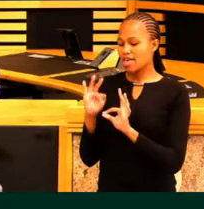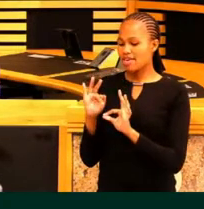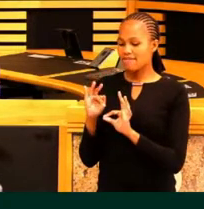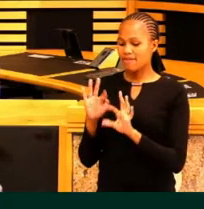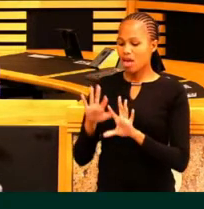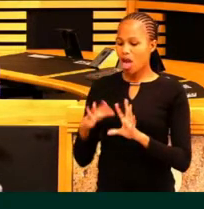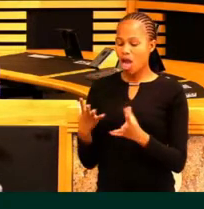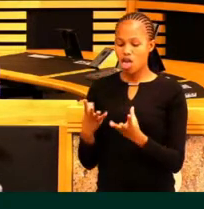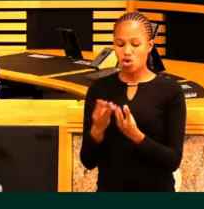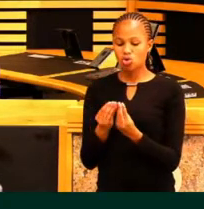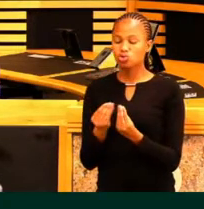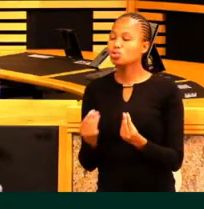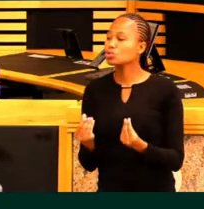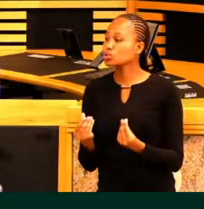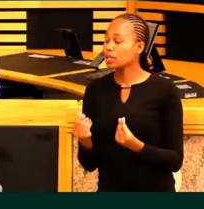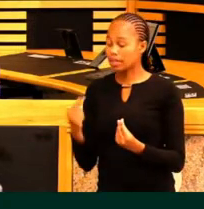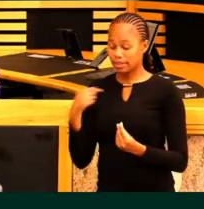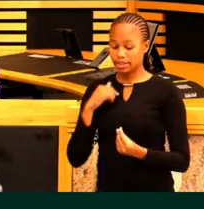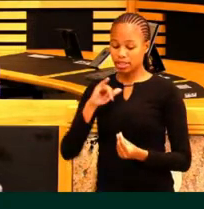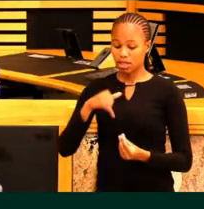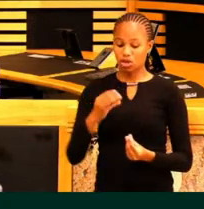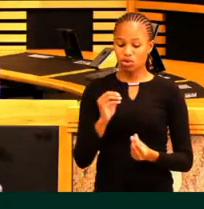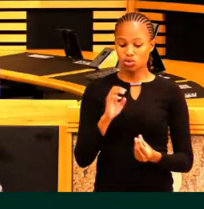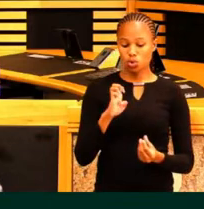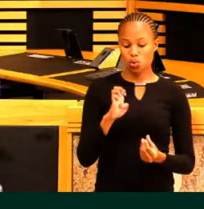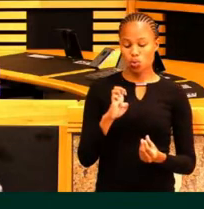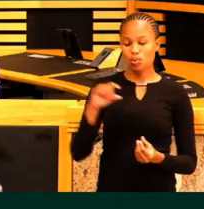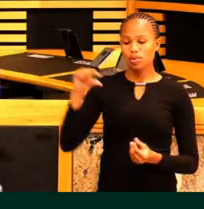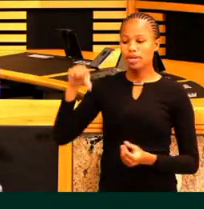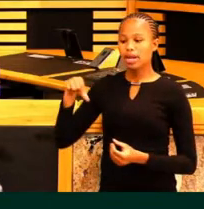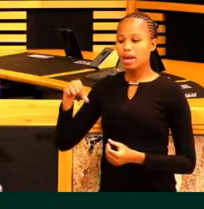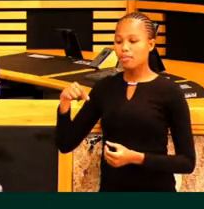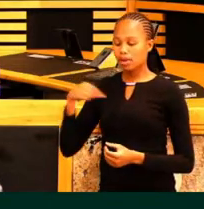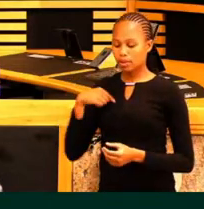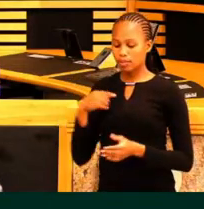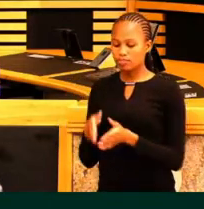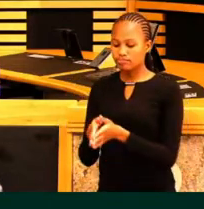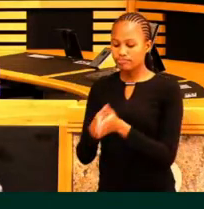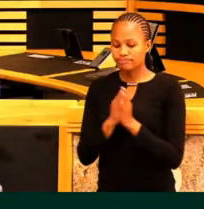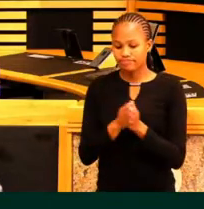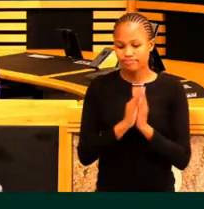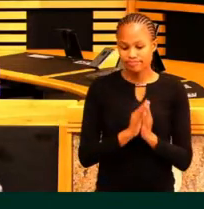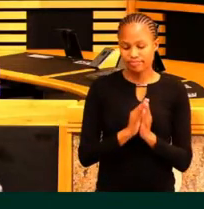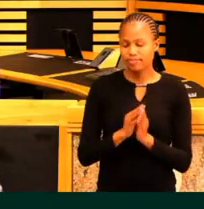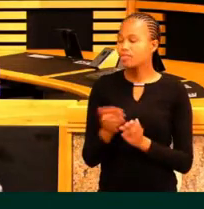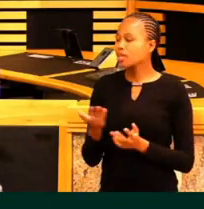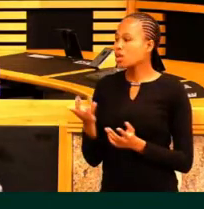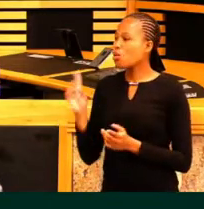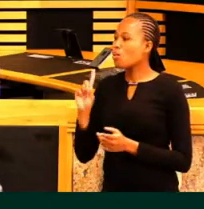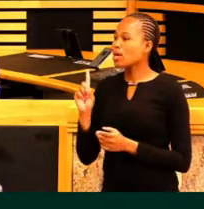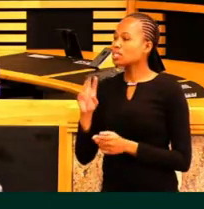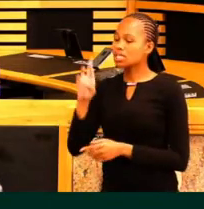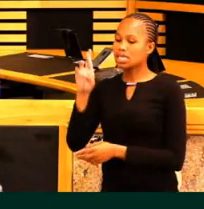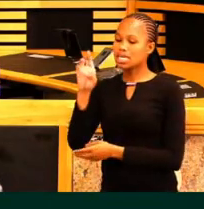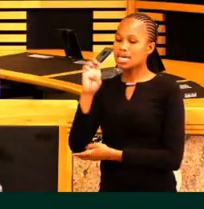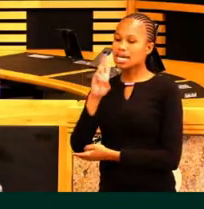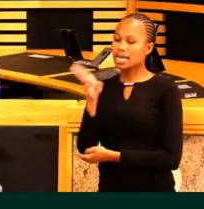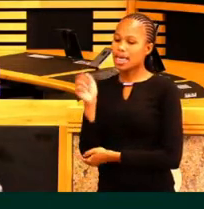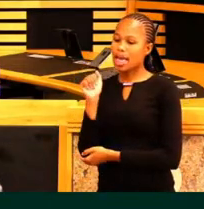as Joker you are requesting the rehabilitation center foreign